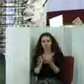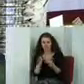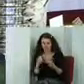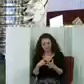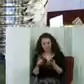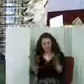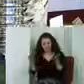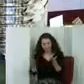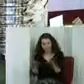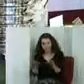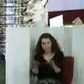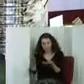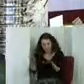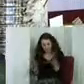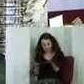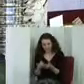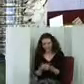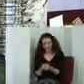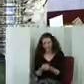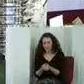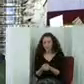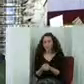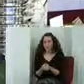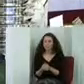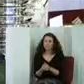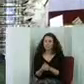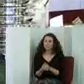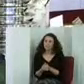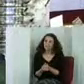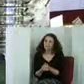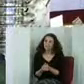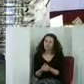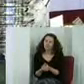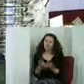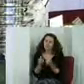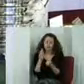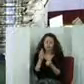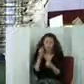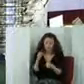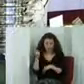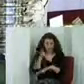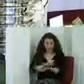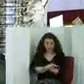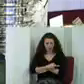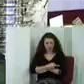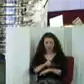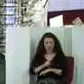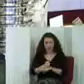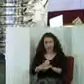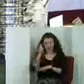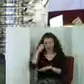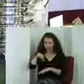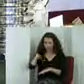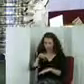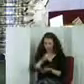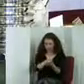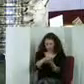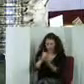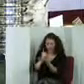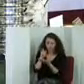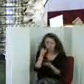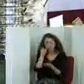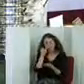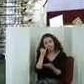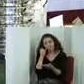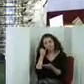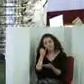us just as we are. So come knowing this table is set for you. And if you choose this